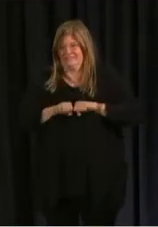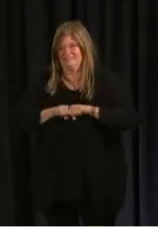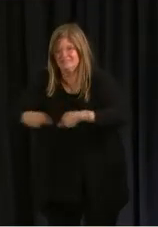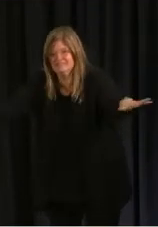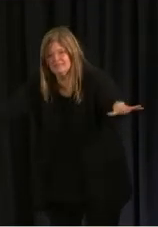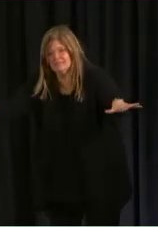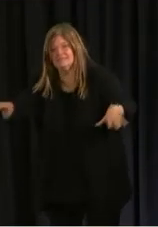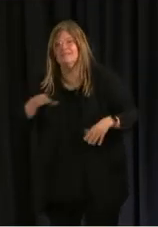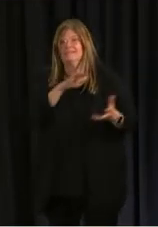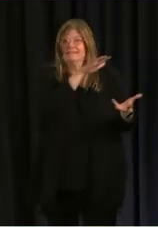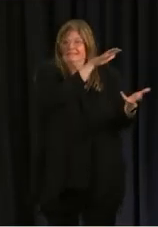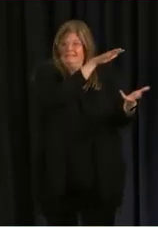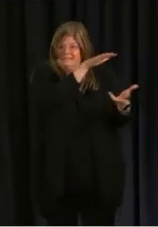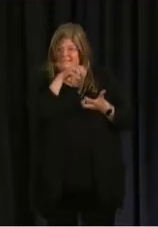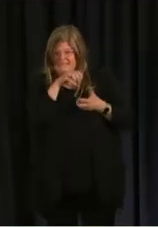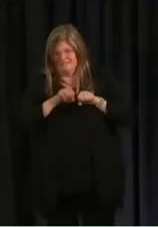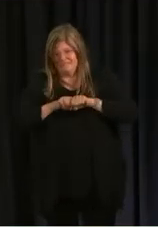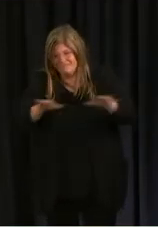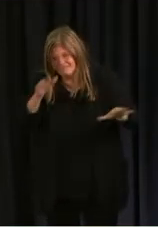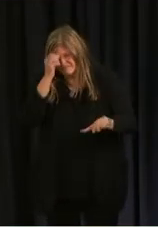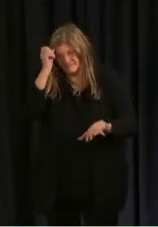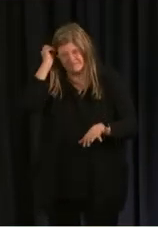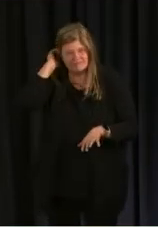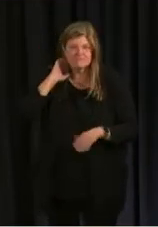time. I'm happy to answer your questions. Thank you.